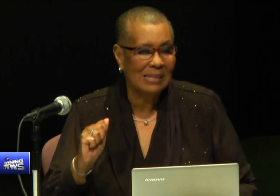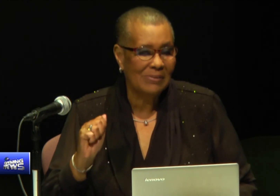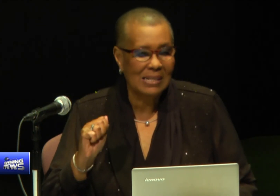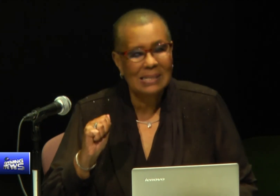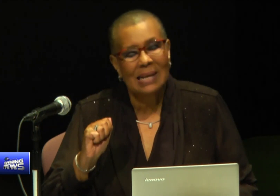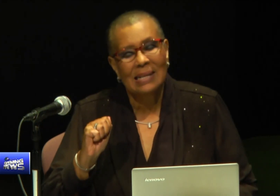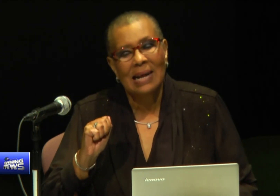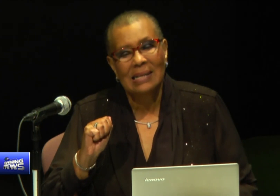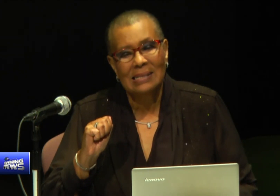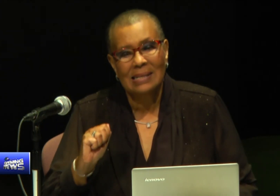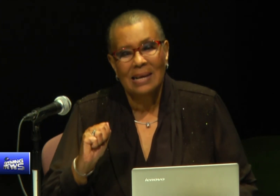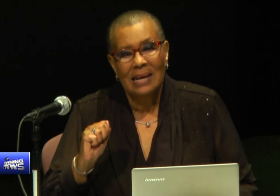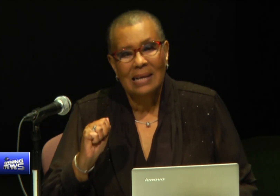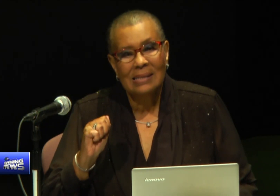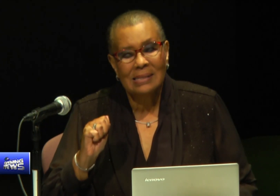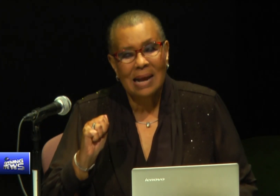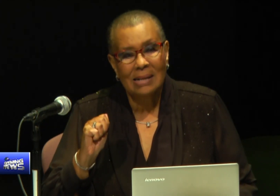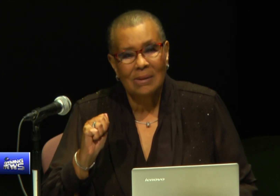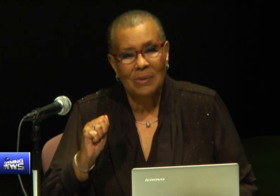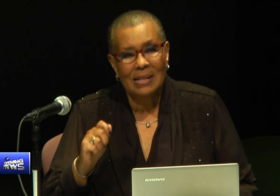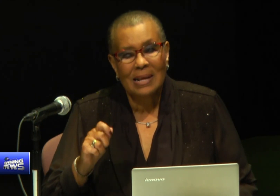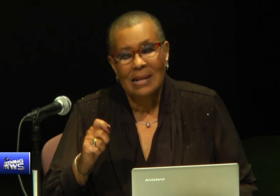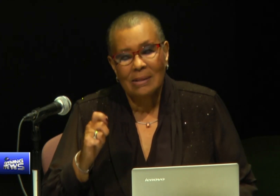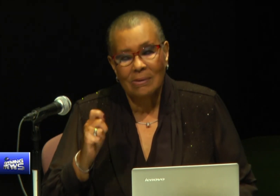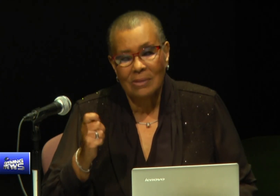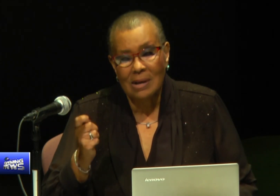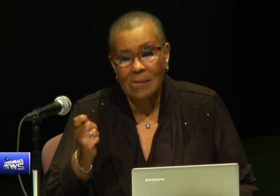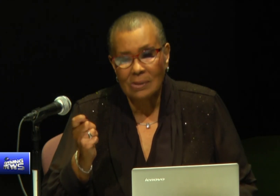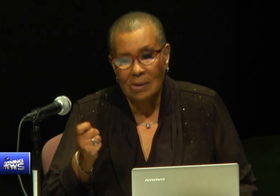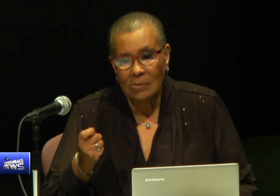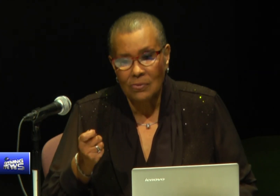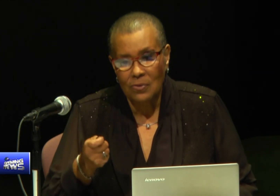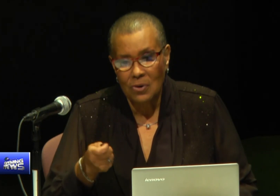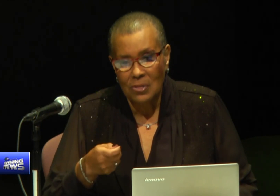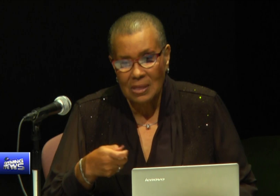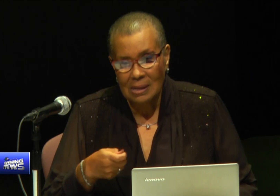he emceed for the Scatolites, he started with, the countdown for the